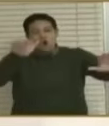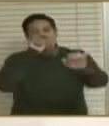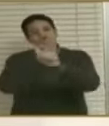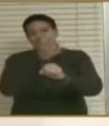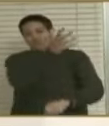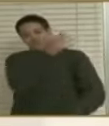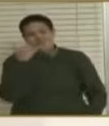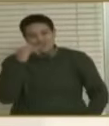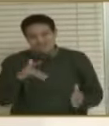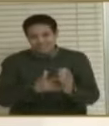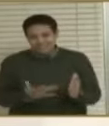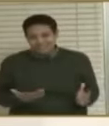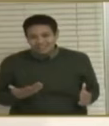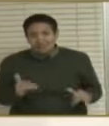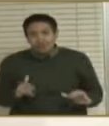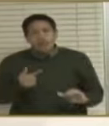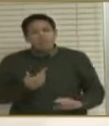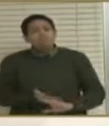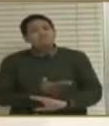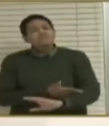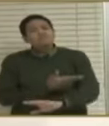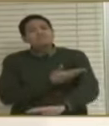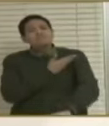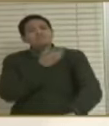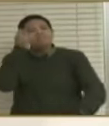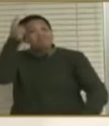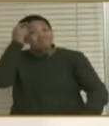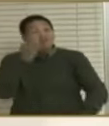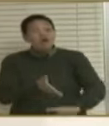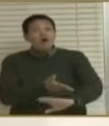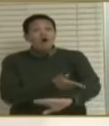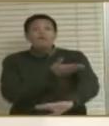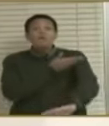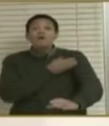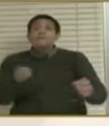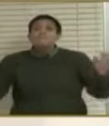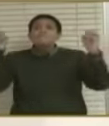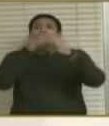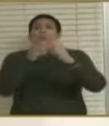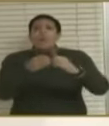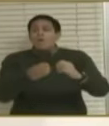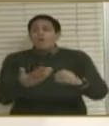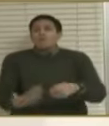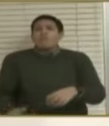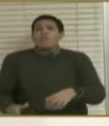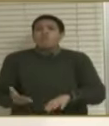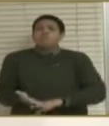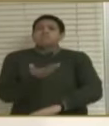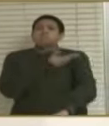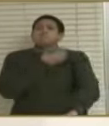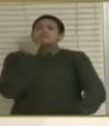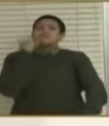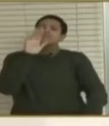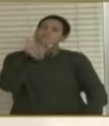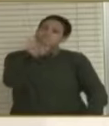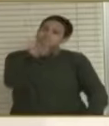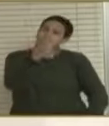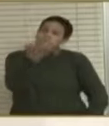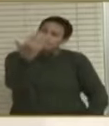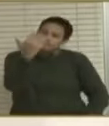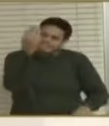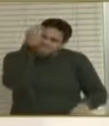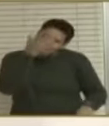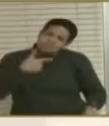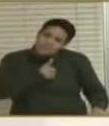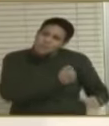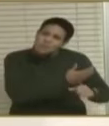making progress, we believe our progress will be greatly enhanced if we can get the outreach or the responses